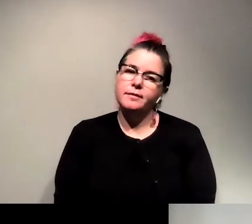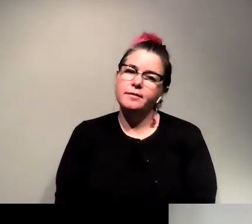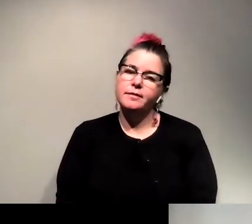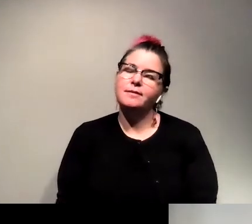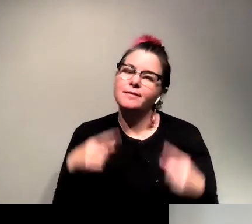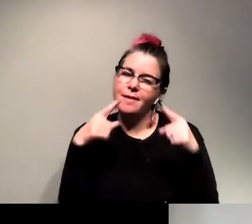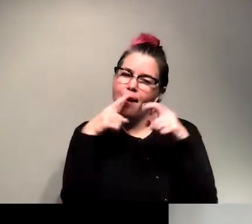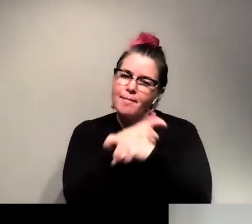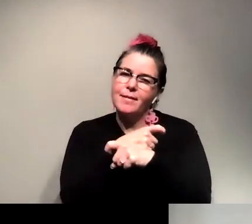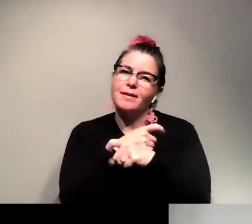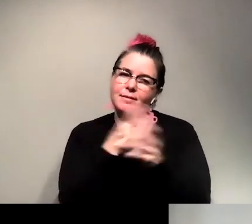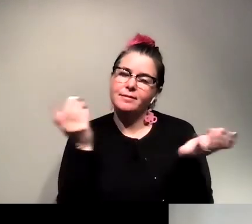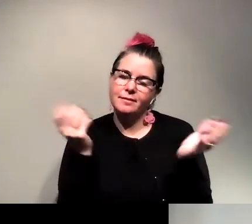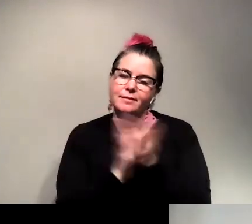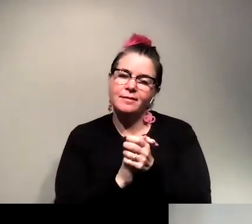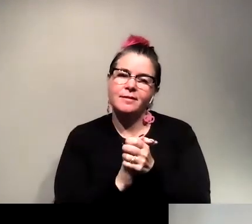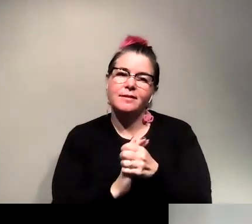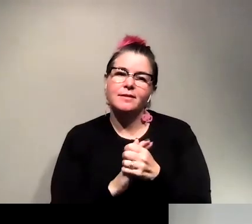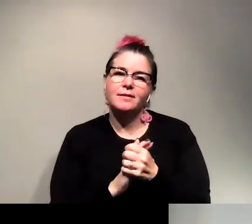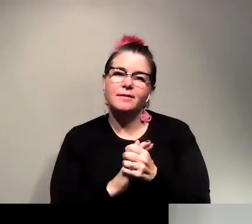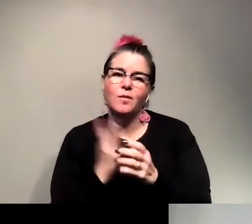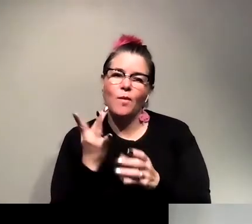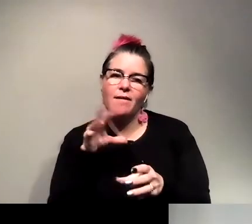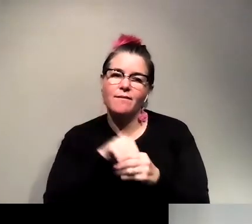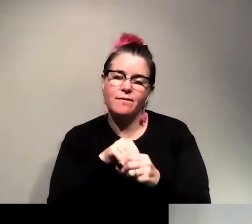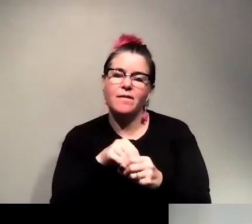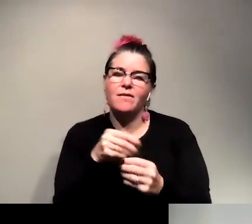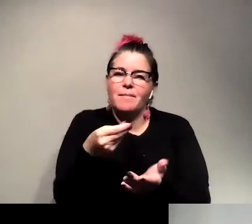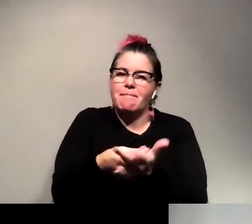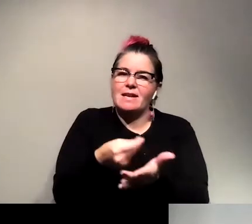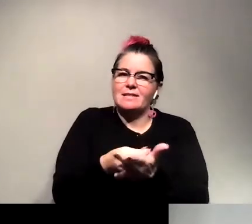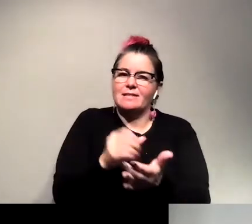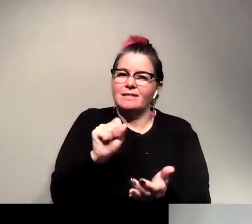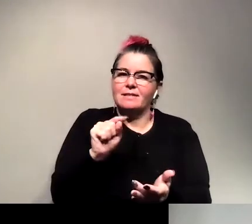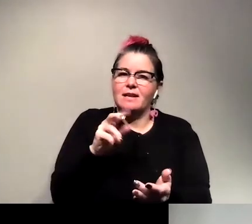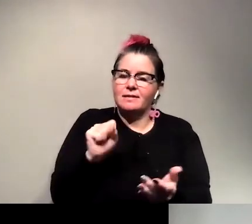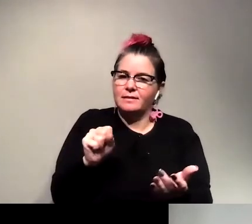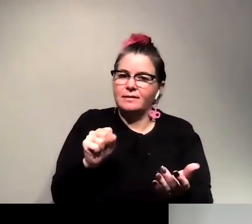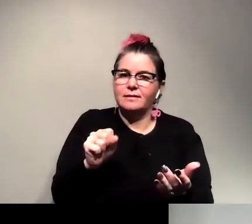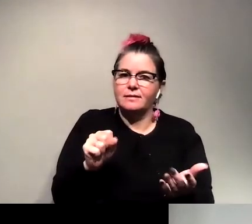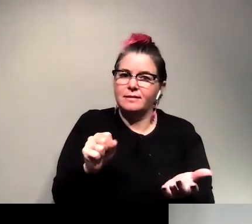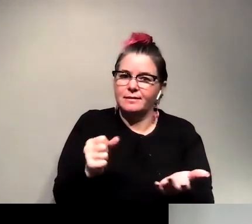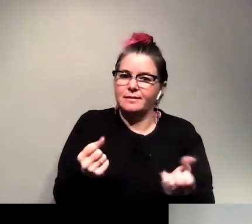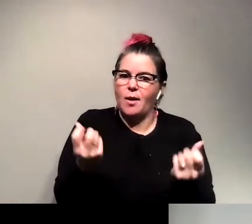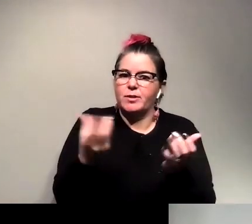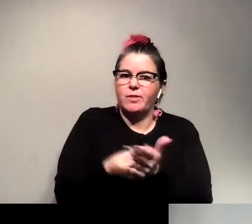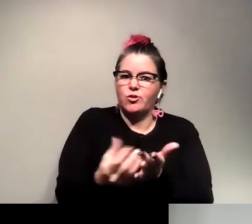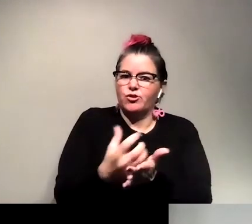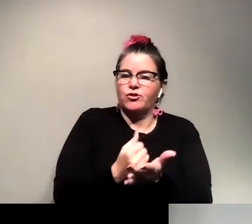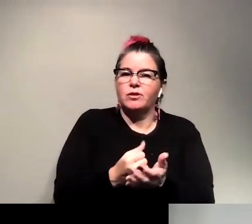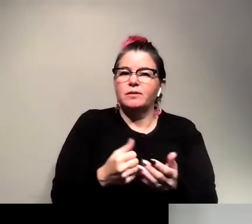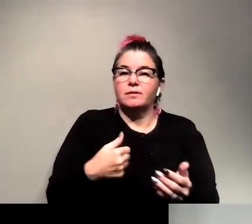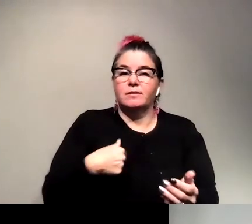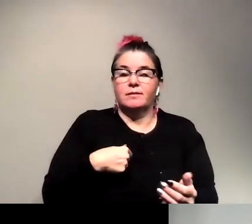complicated question because it involves like your socioeconomic status, right? Or how much, like, so I, as a